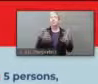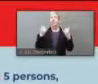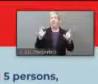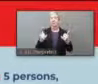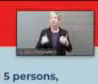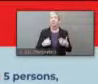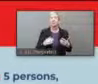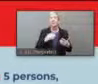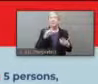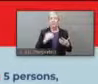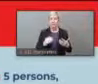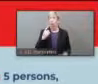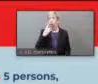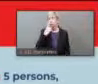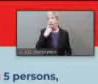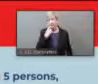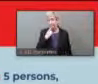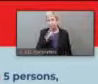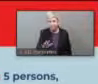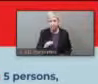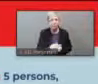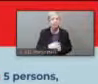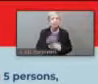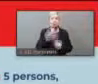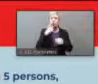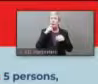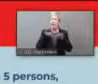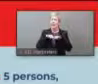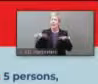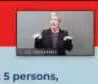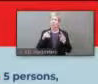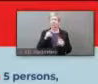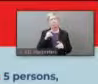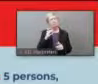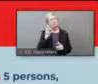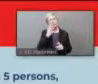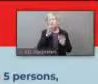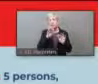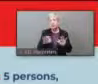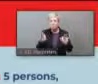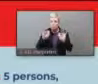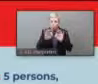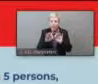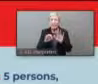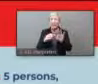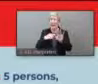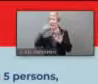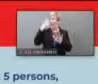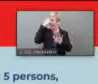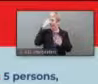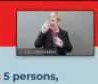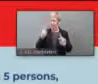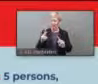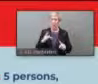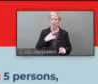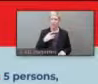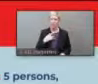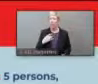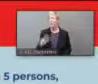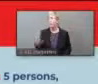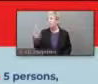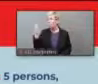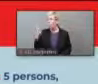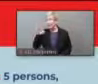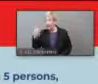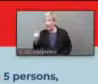And red. And in the red level, this is really important. I think there's a sense that while we've got 4 counties in red, and I know